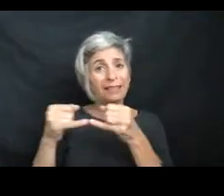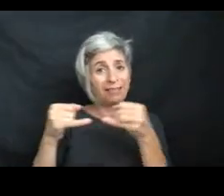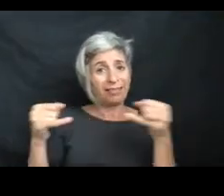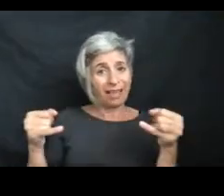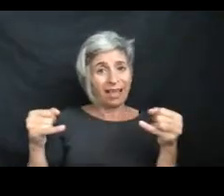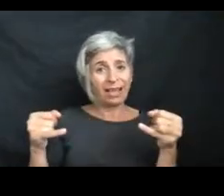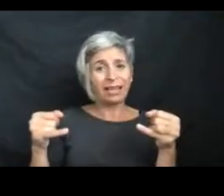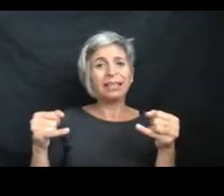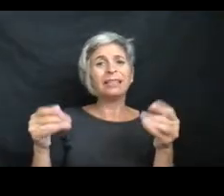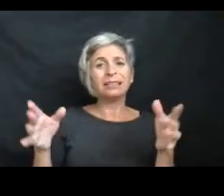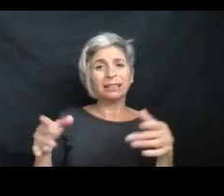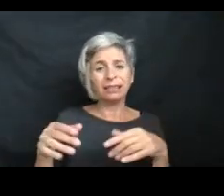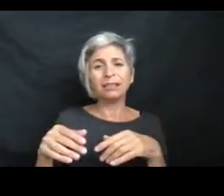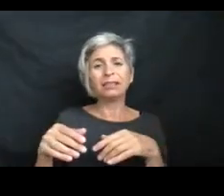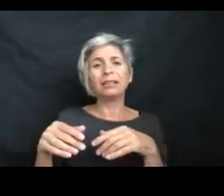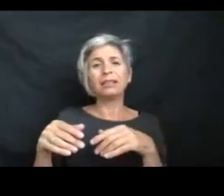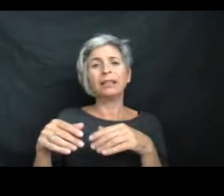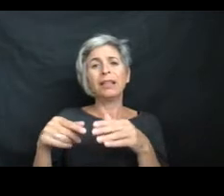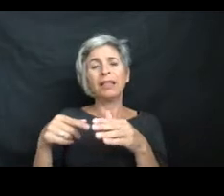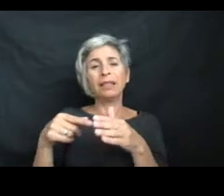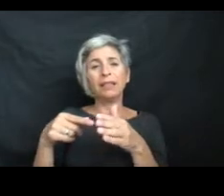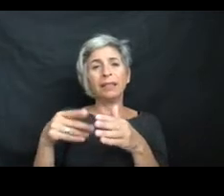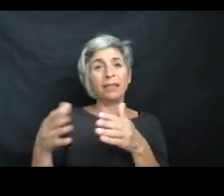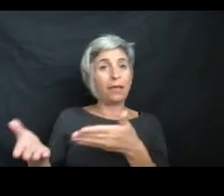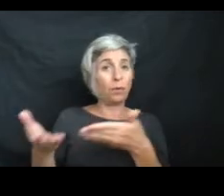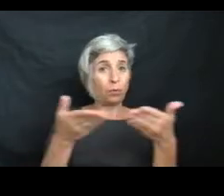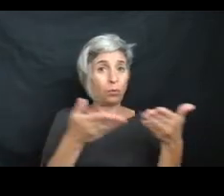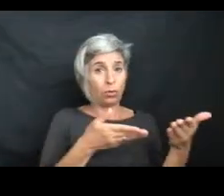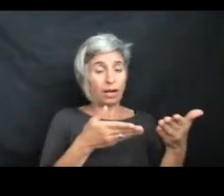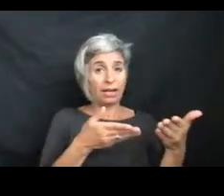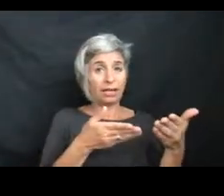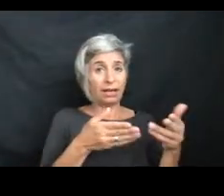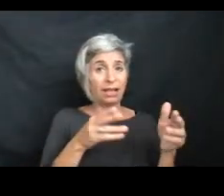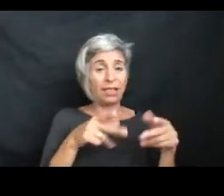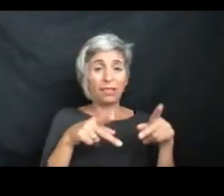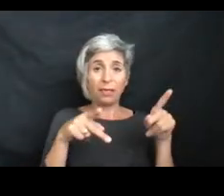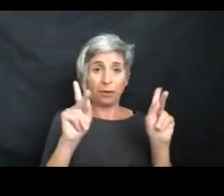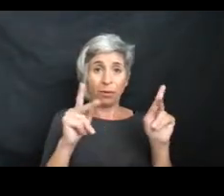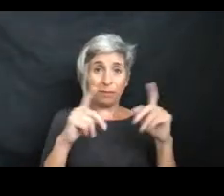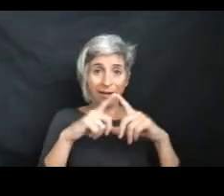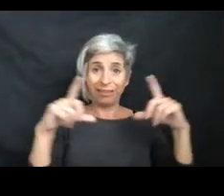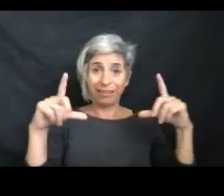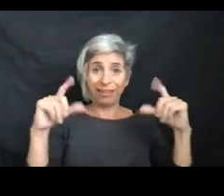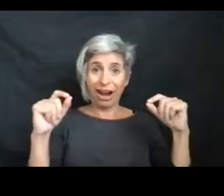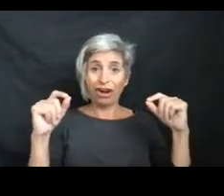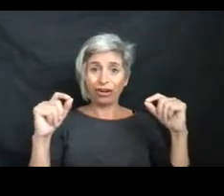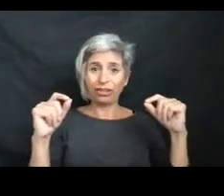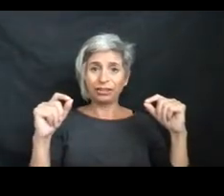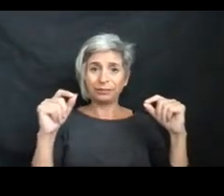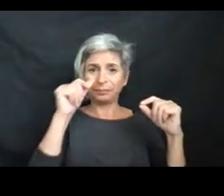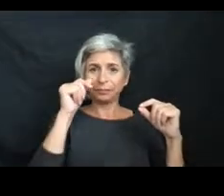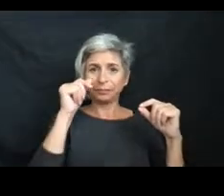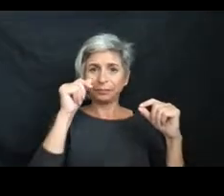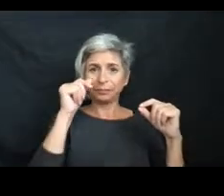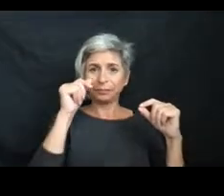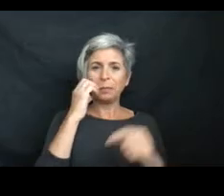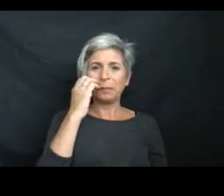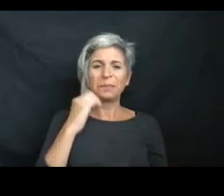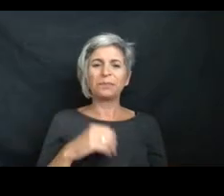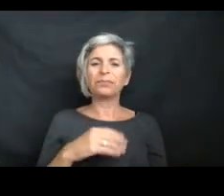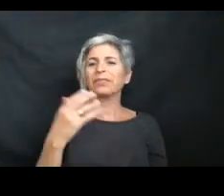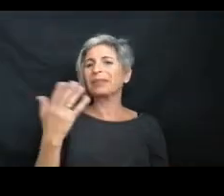transacted there, and they're going to bring in the issued permit card into Sages. So in